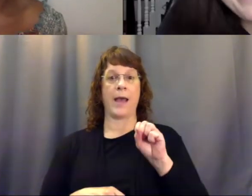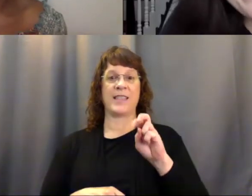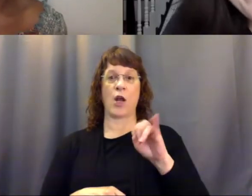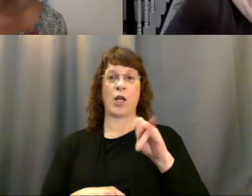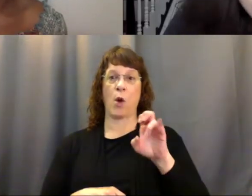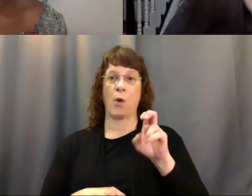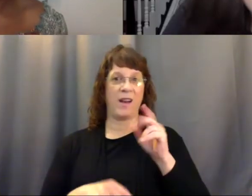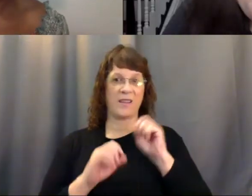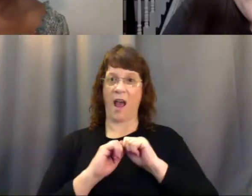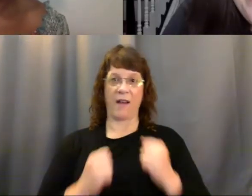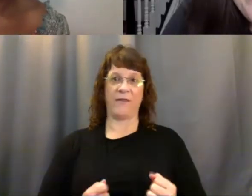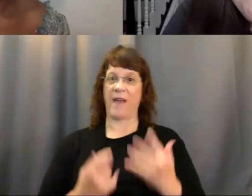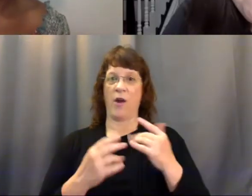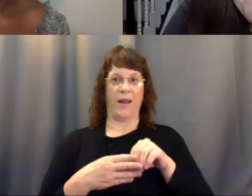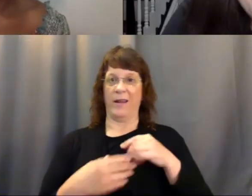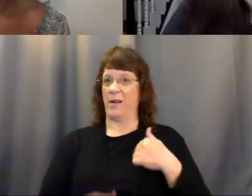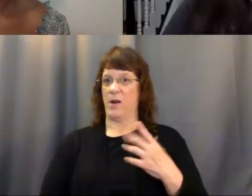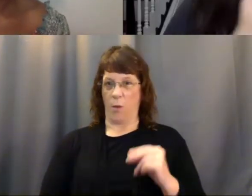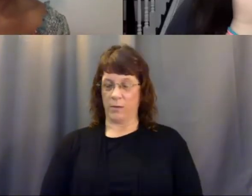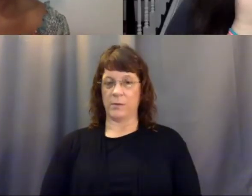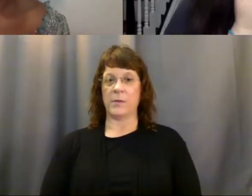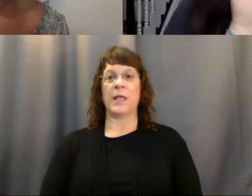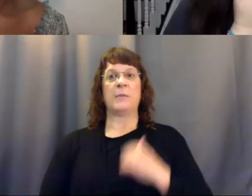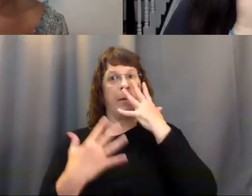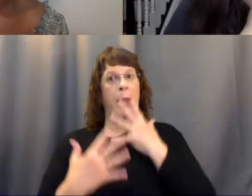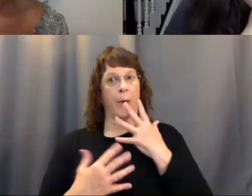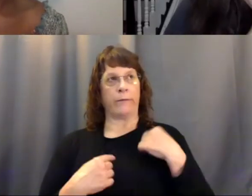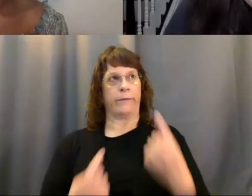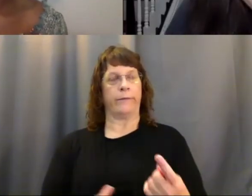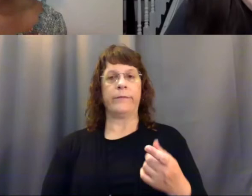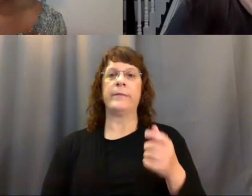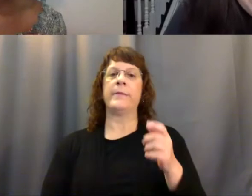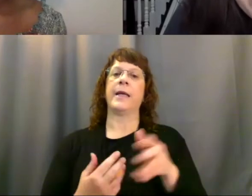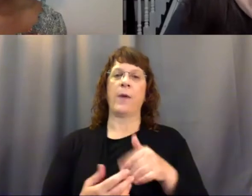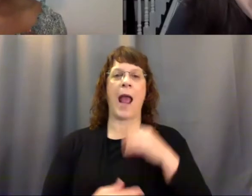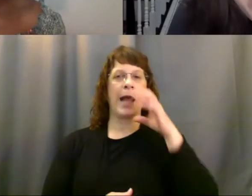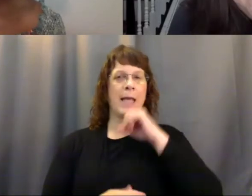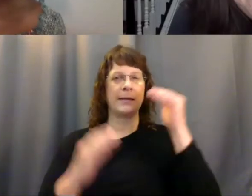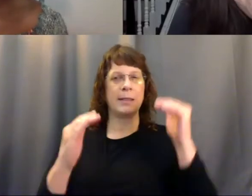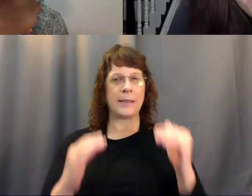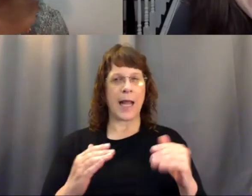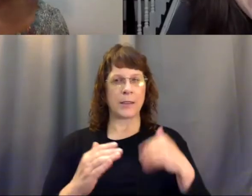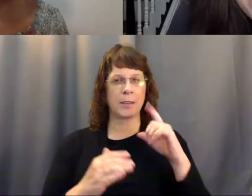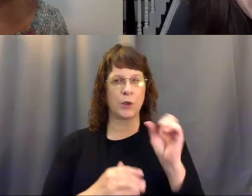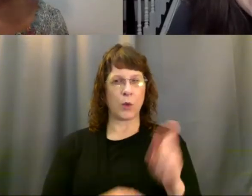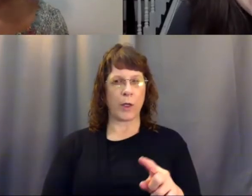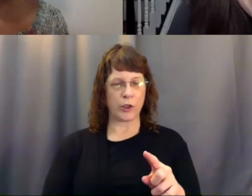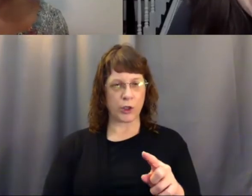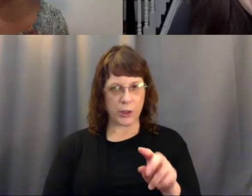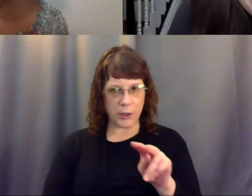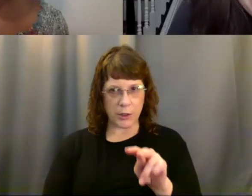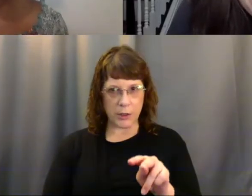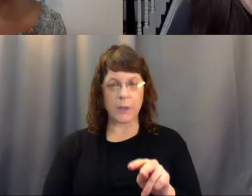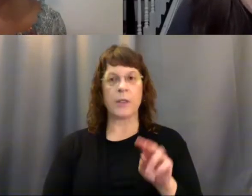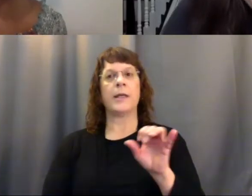I'll tell you that. It's been a bummer. Anyway, so I guess our next question is